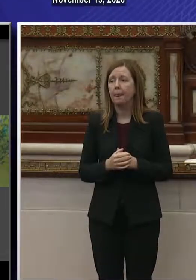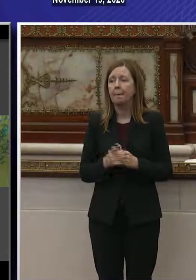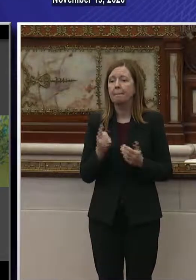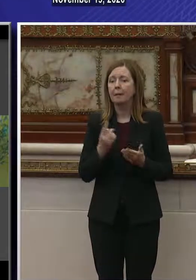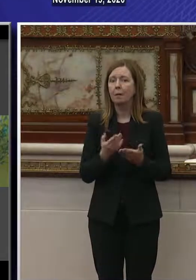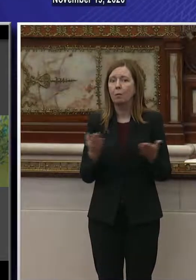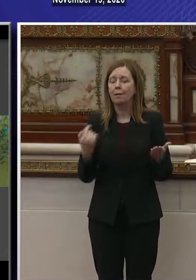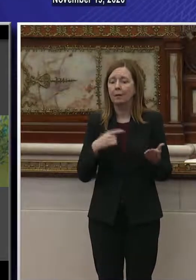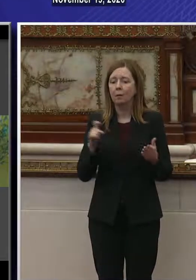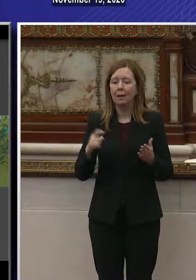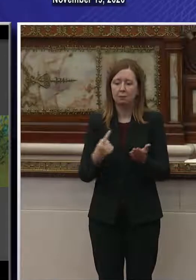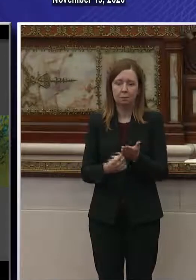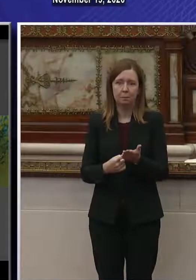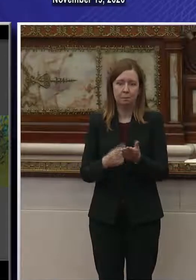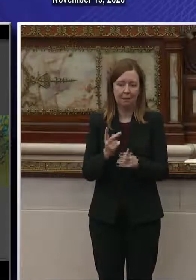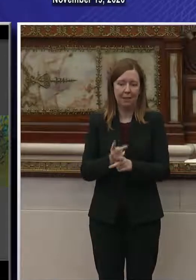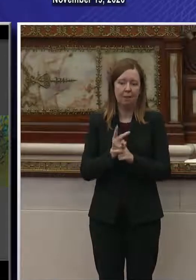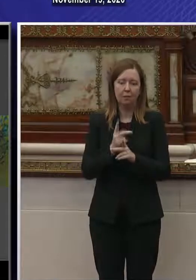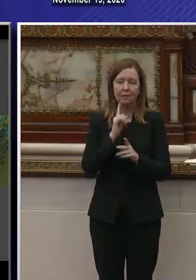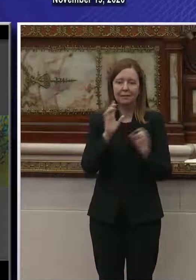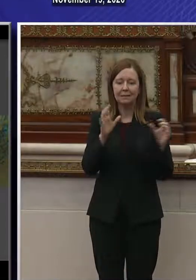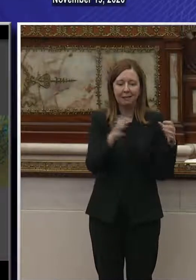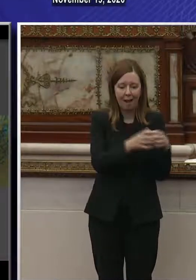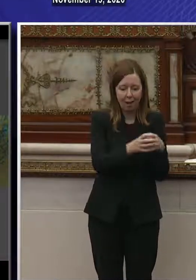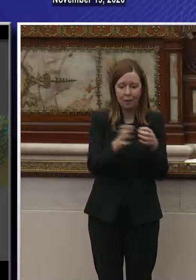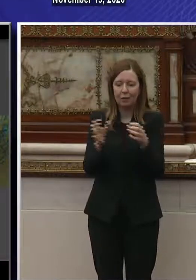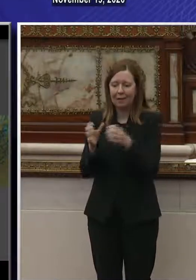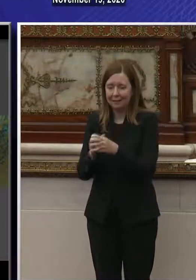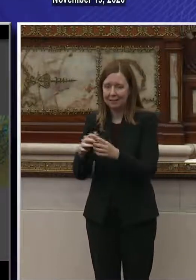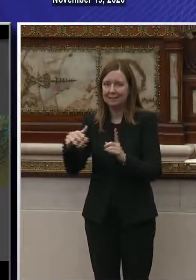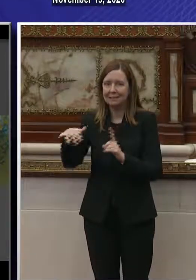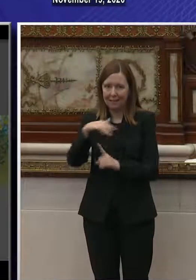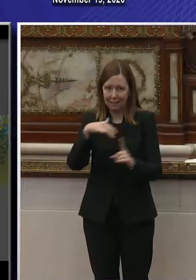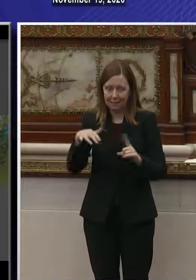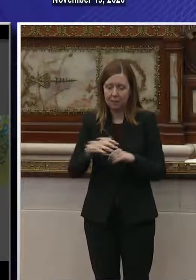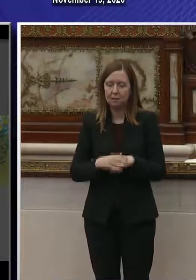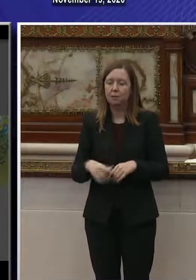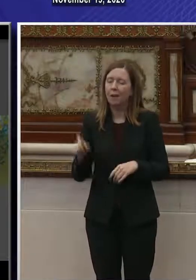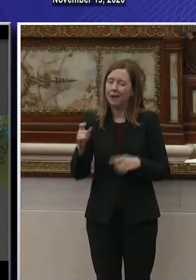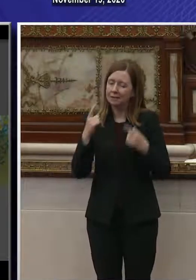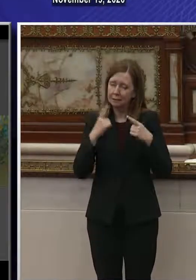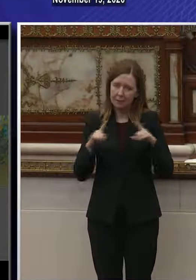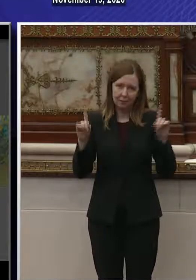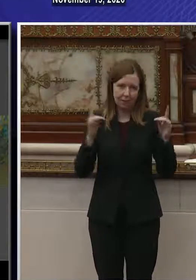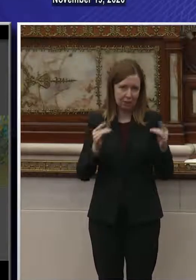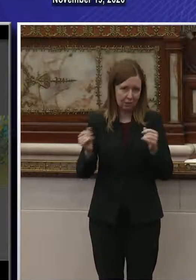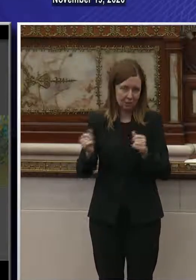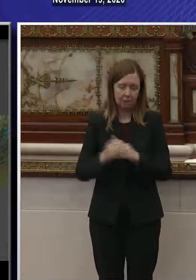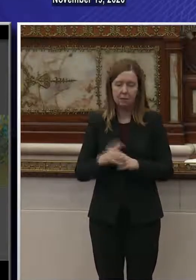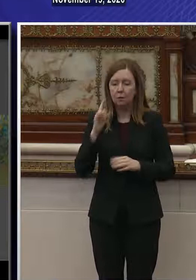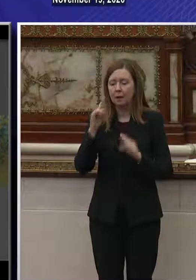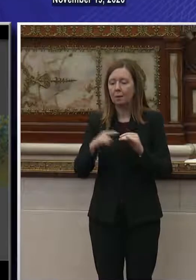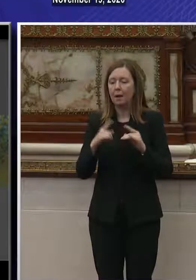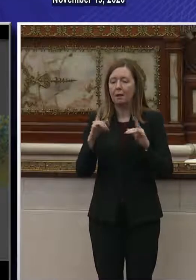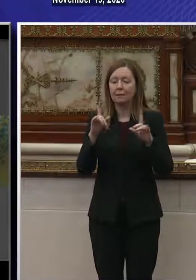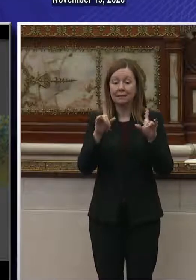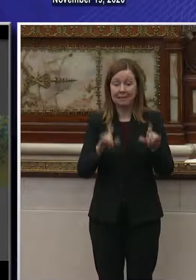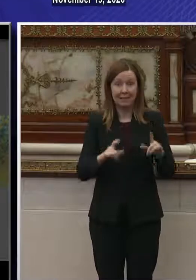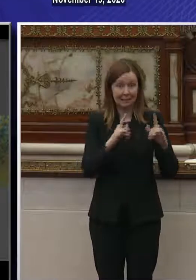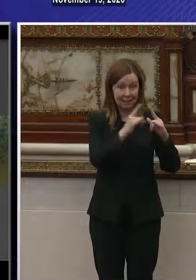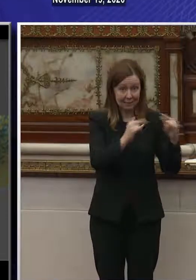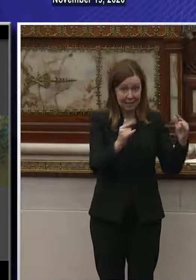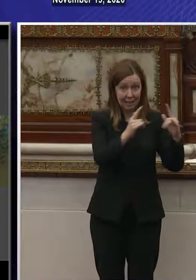be careful of is congregate settings. And so it's got to be an efficient flow. And so think of our testing tents